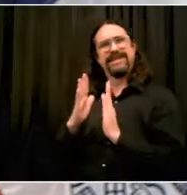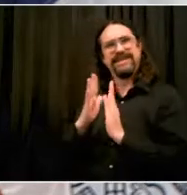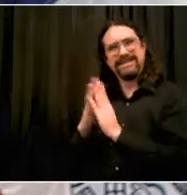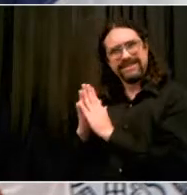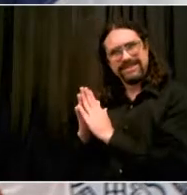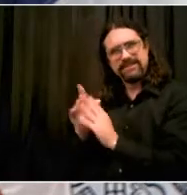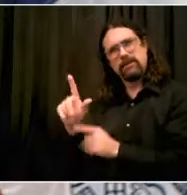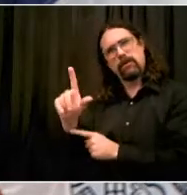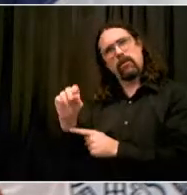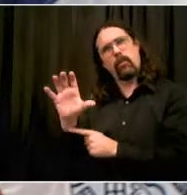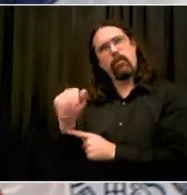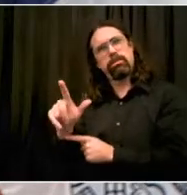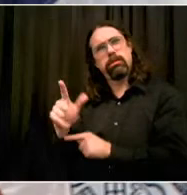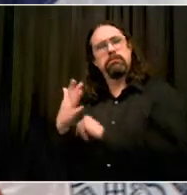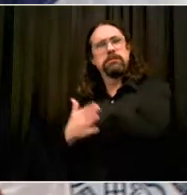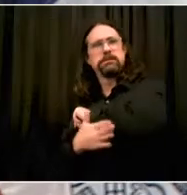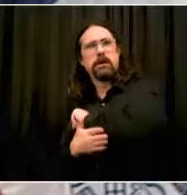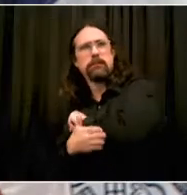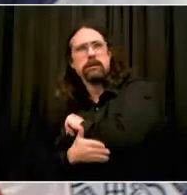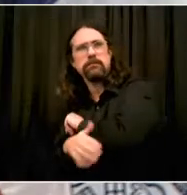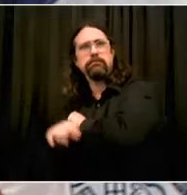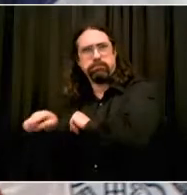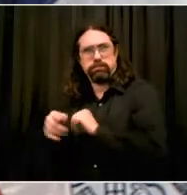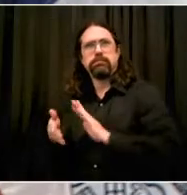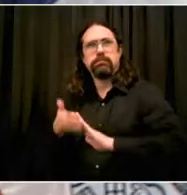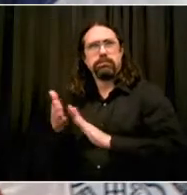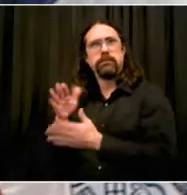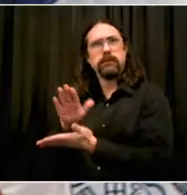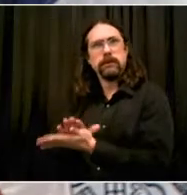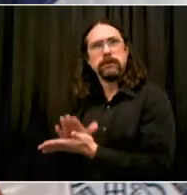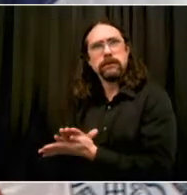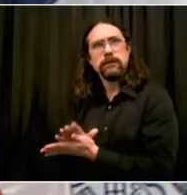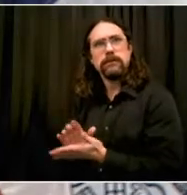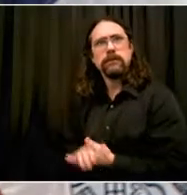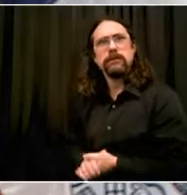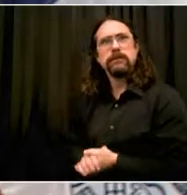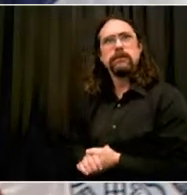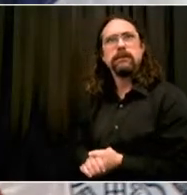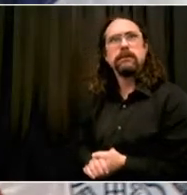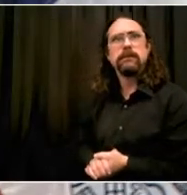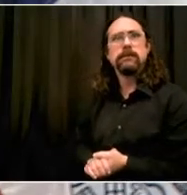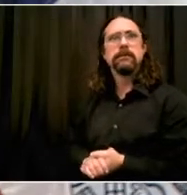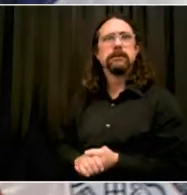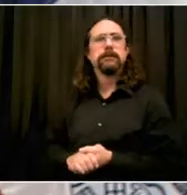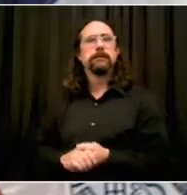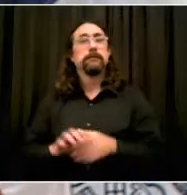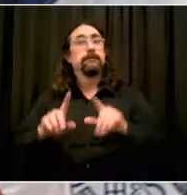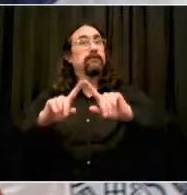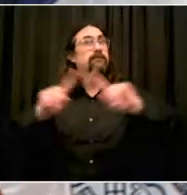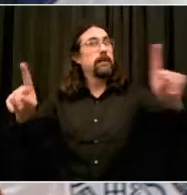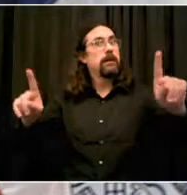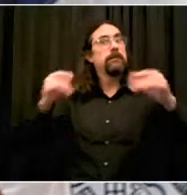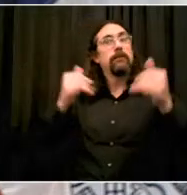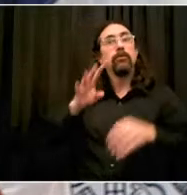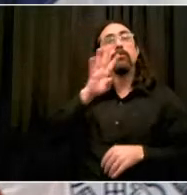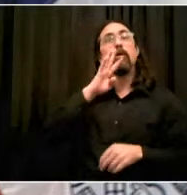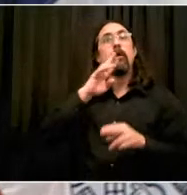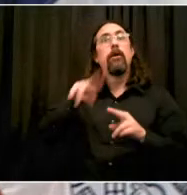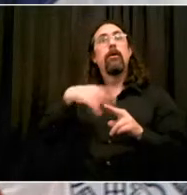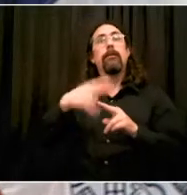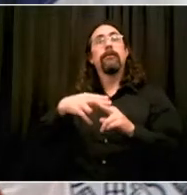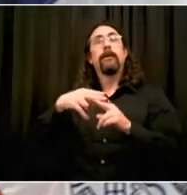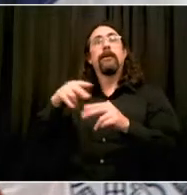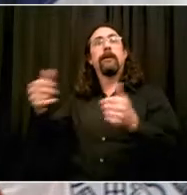with a variation on that. That variation proved to be very effective. They came up with the red and the orange and the yellow zones. It